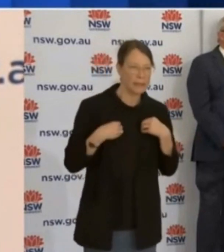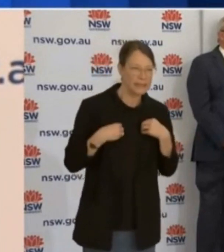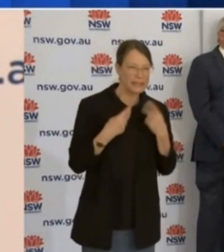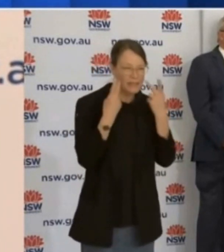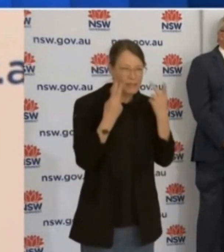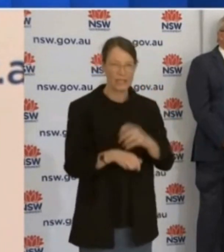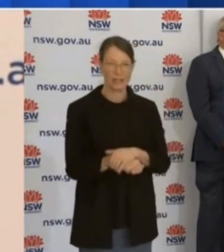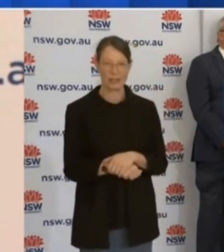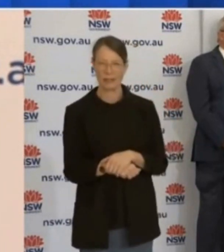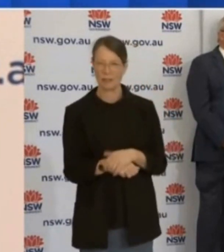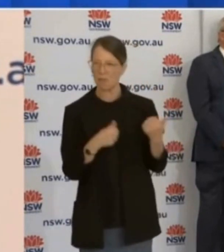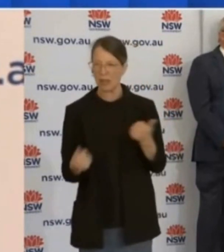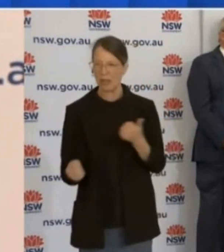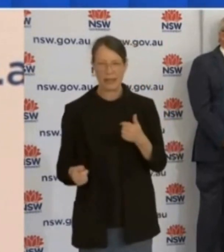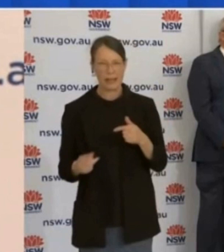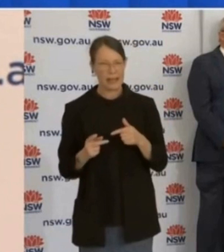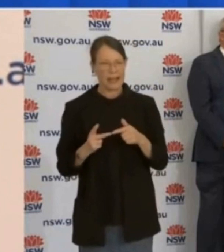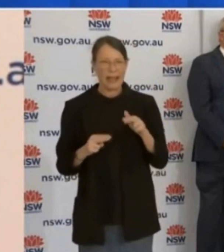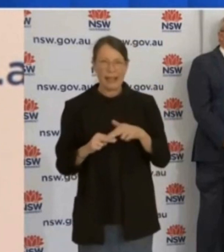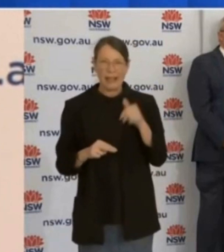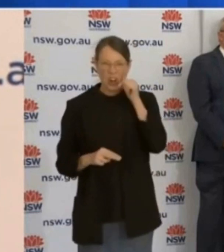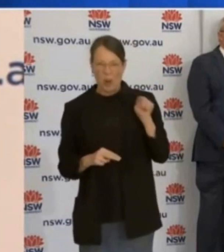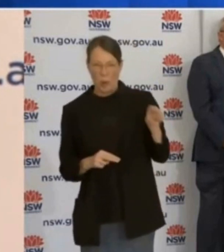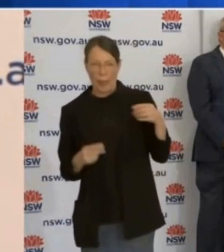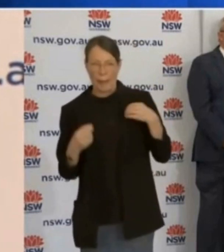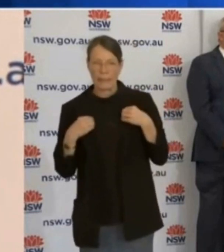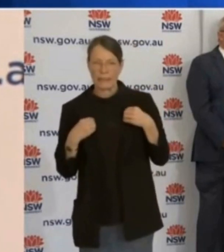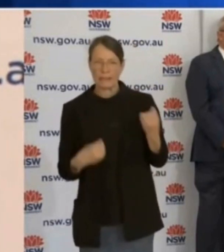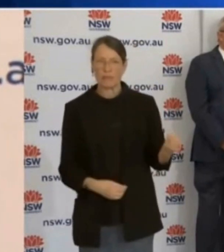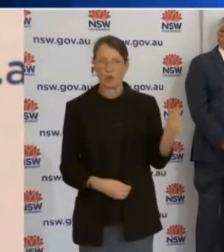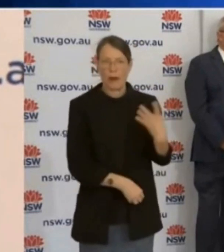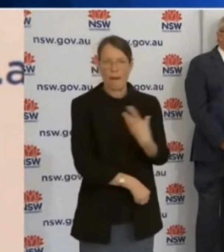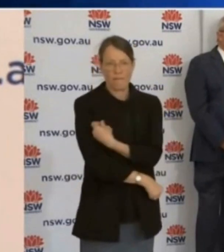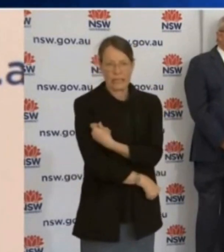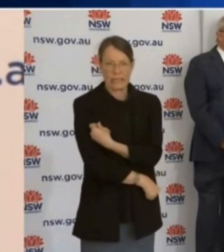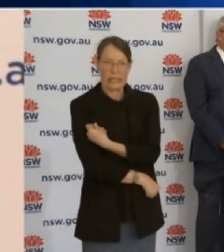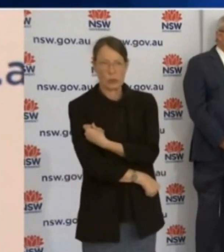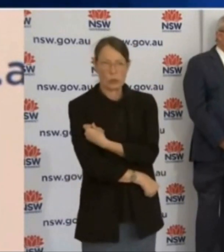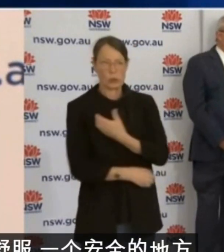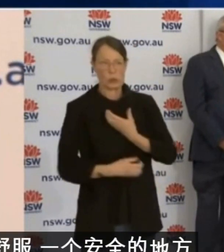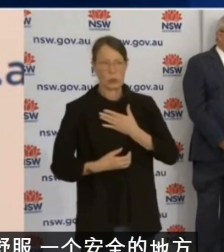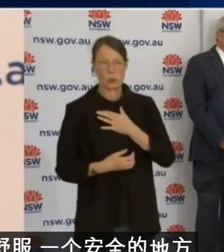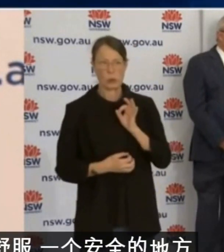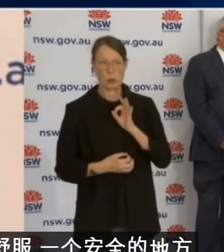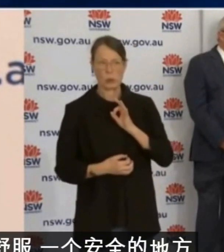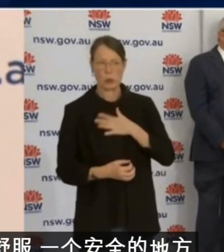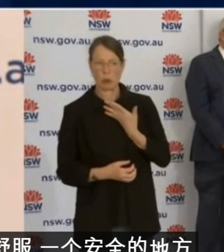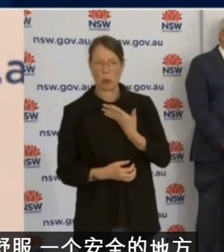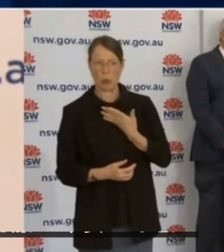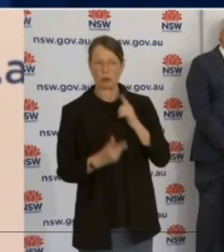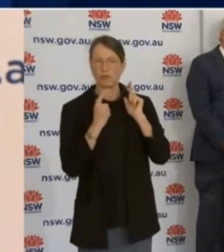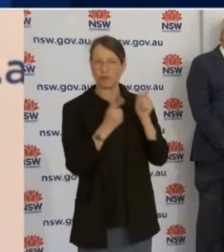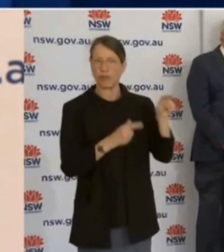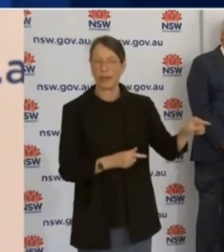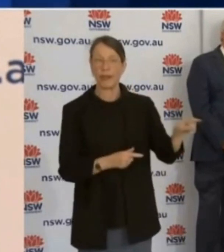weren't vaccinated. But I would feel comfortable going somewhere if I knew that there were good rates of vaccination, a safe place to conduct activity, and I think